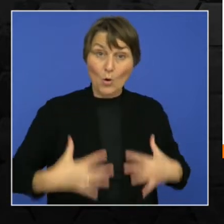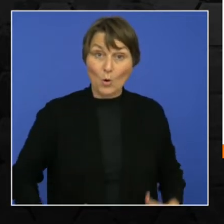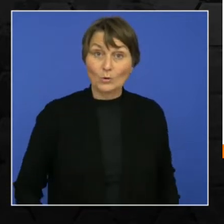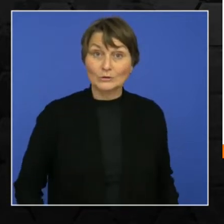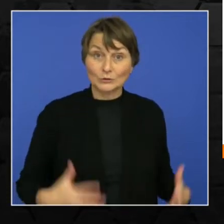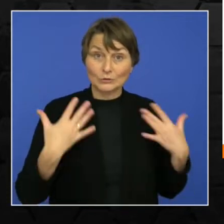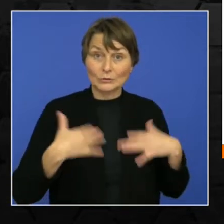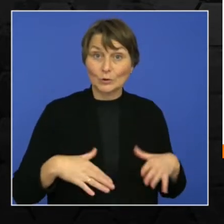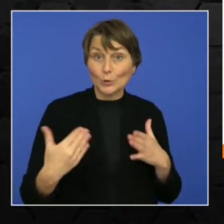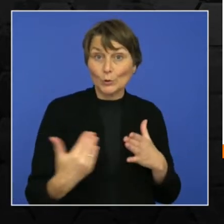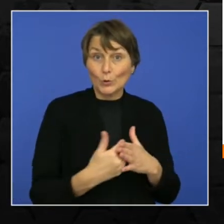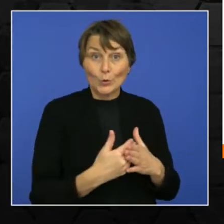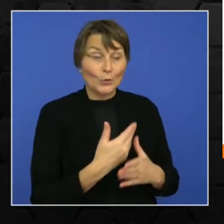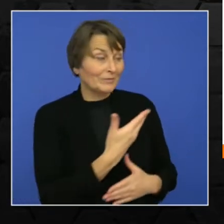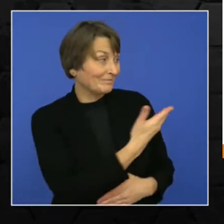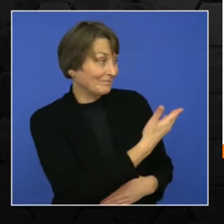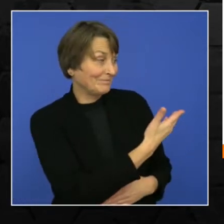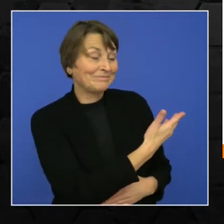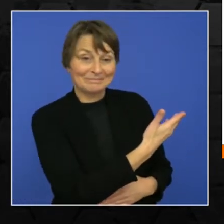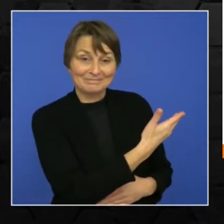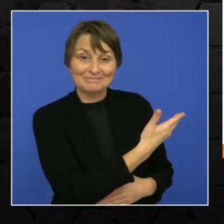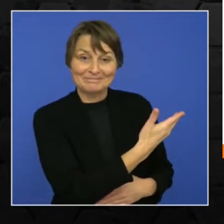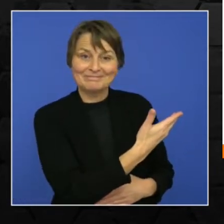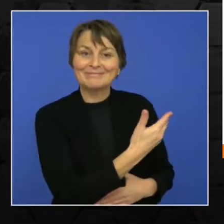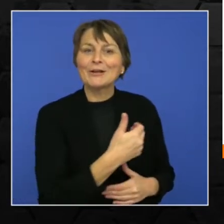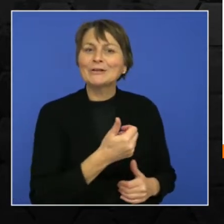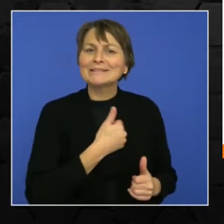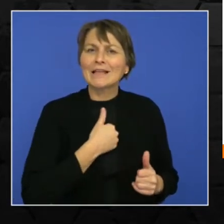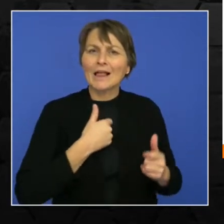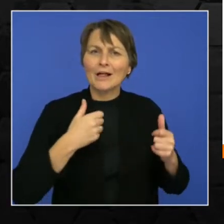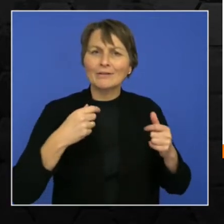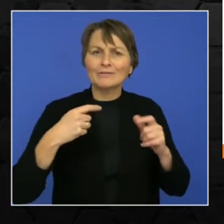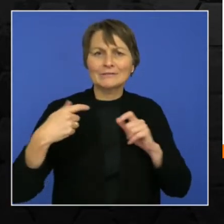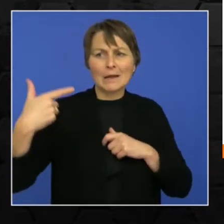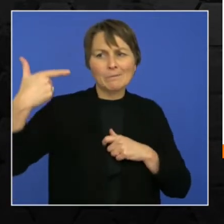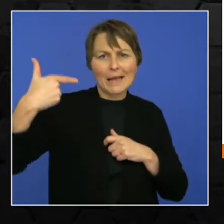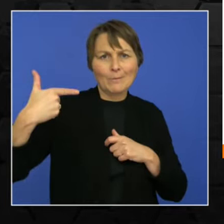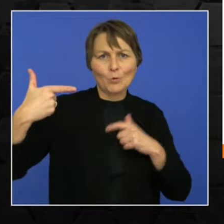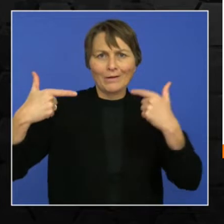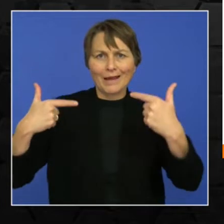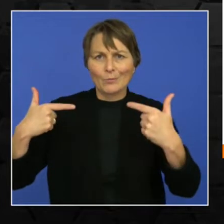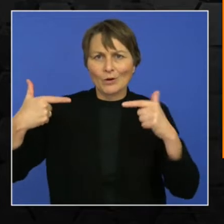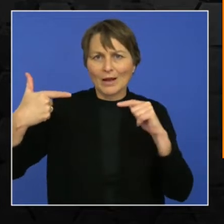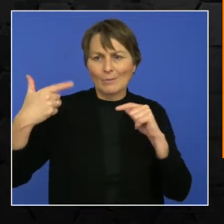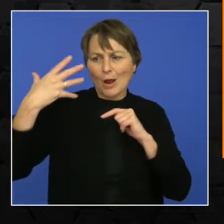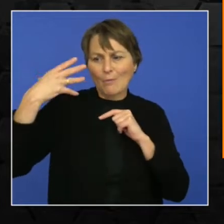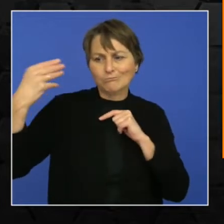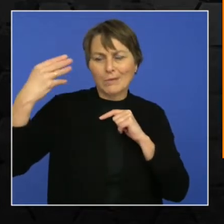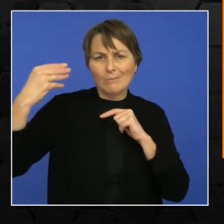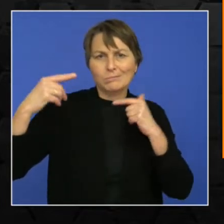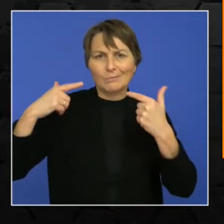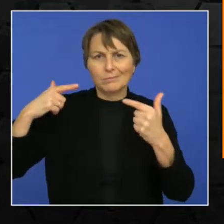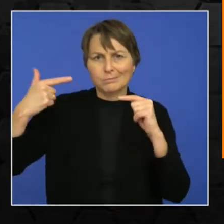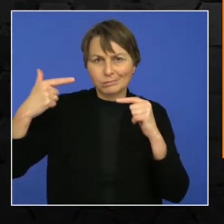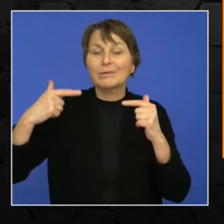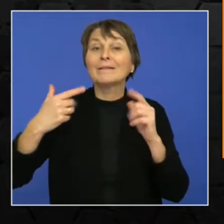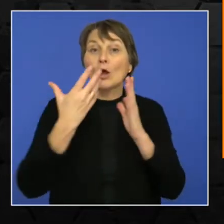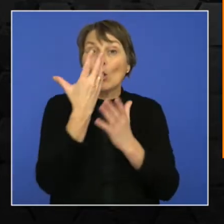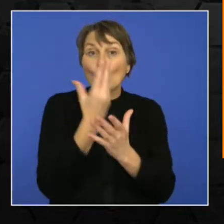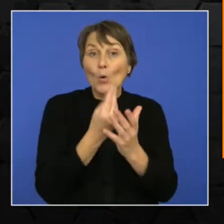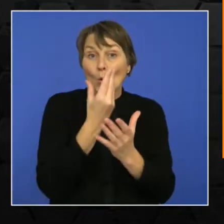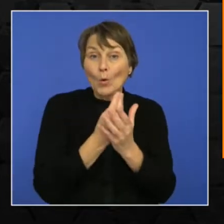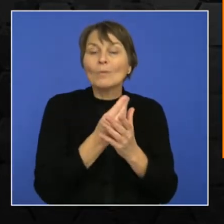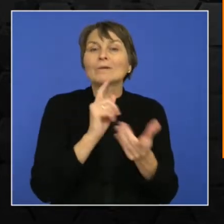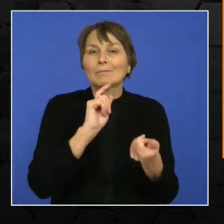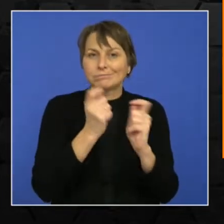Maves, and it's a like open source, so you can go there and like if you want you can contribute to, because I'm like a big fan of open source. Cool. Now transfer